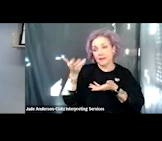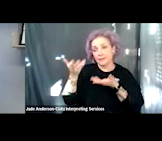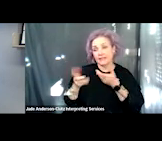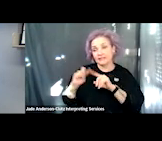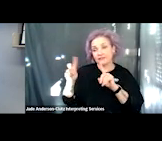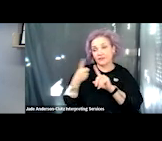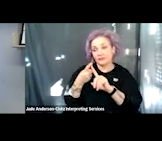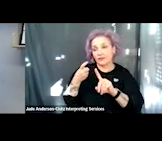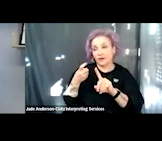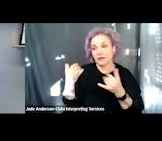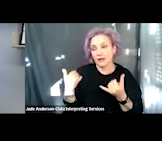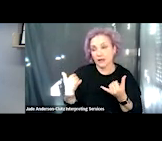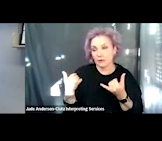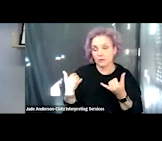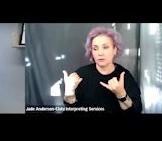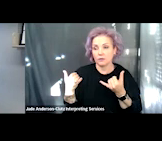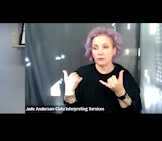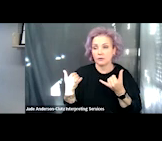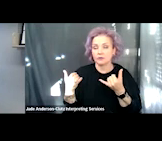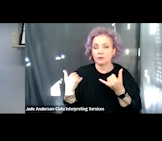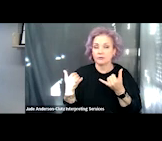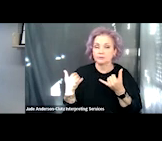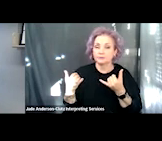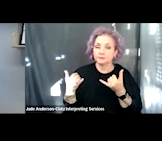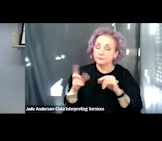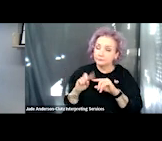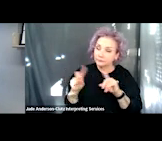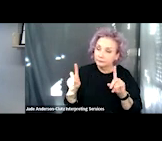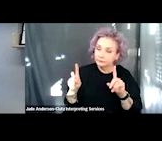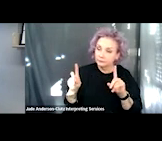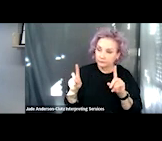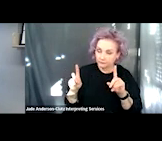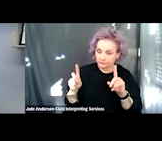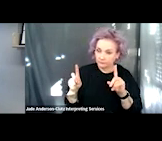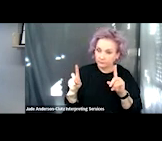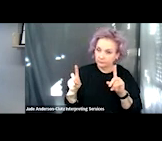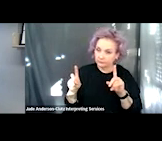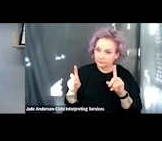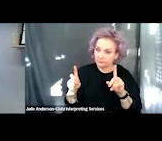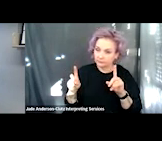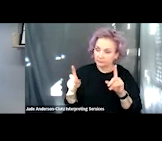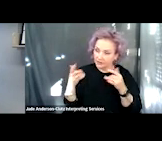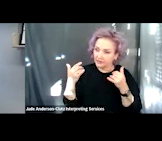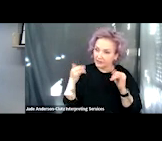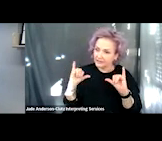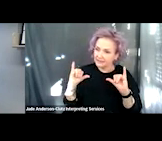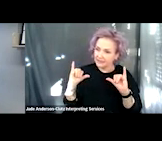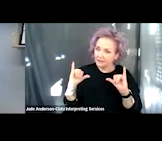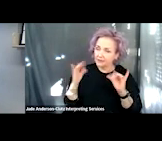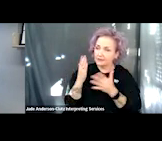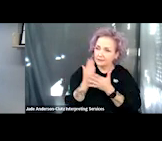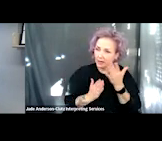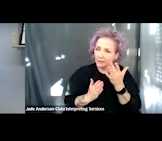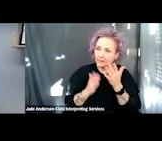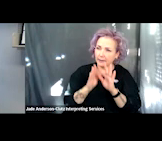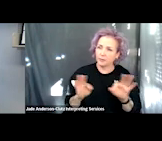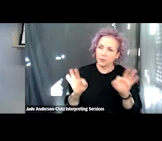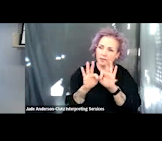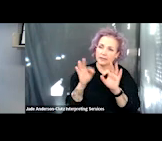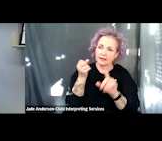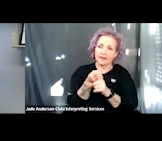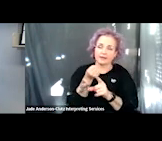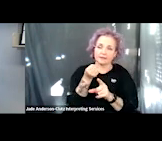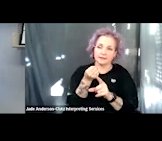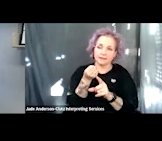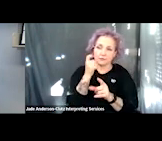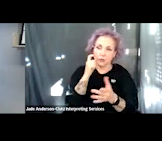some time, and the associations are still there. So there is some important effect that we really do need to take a look at.